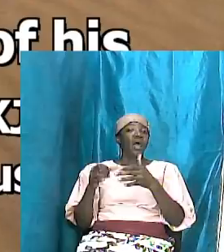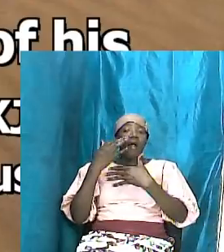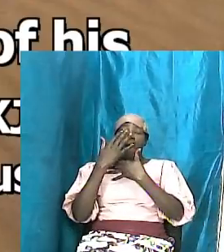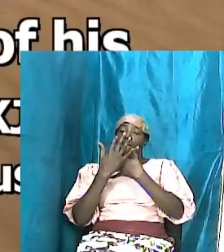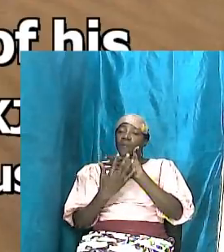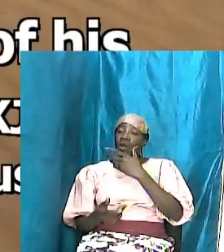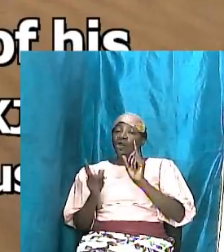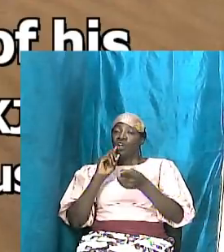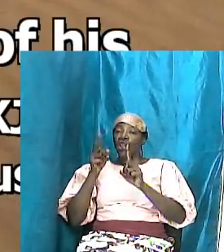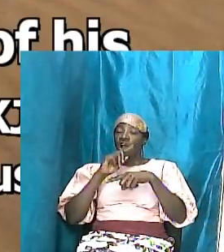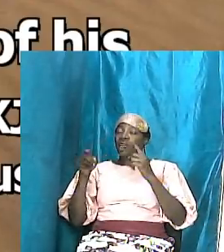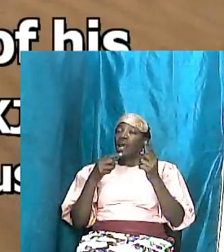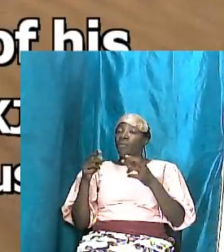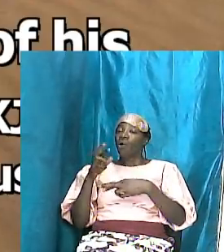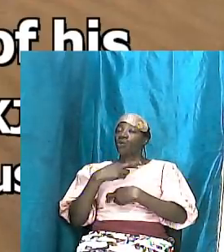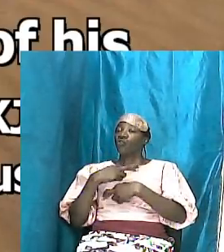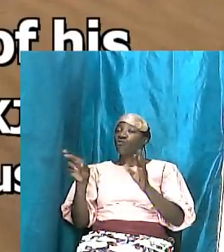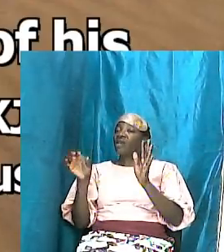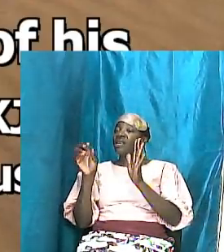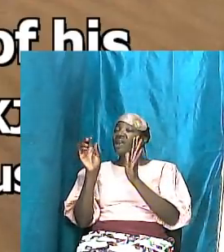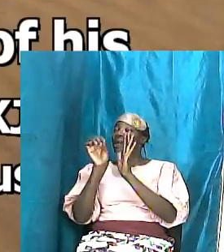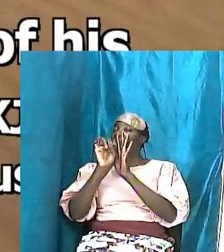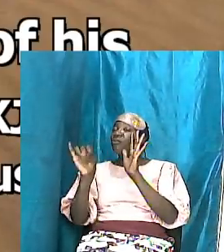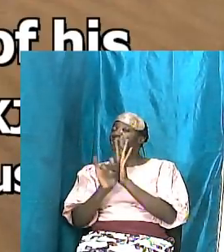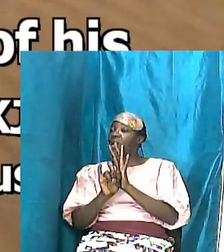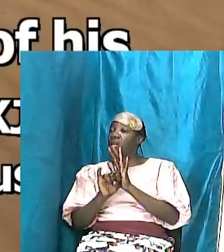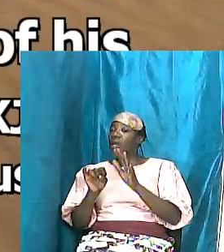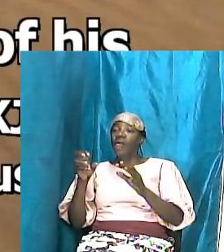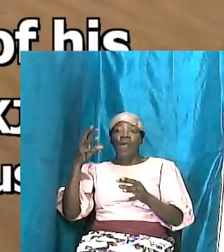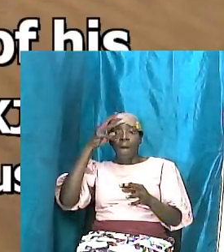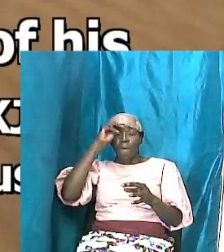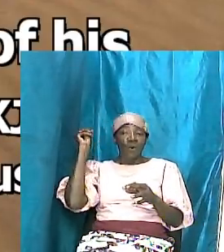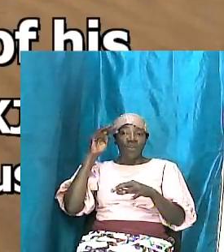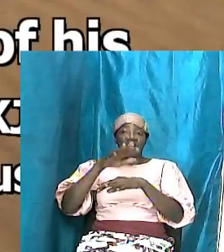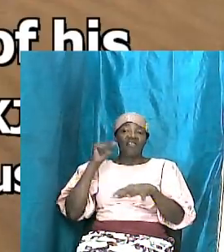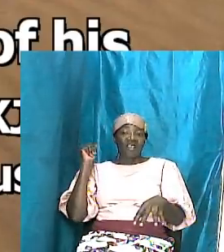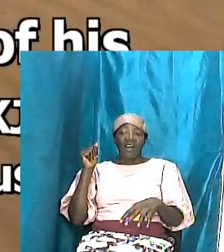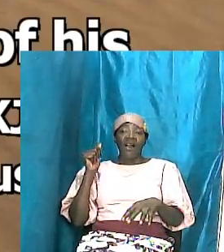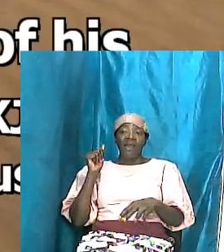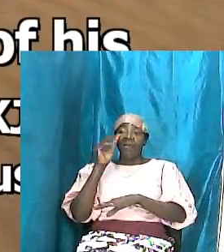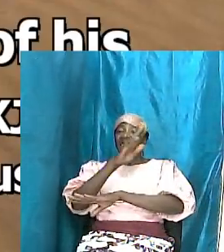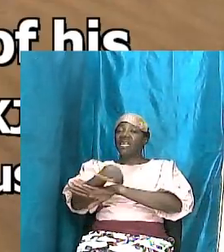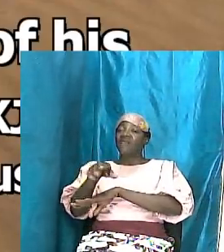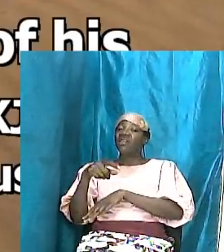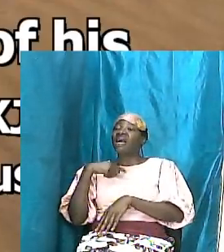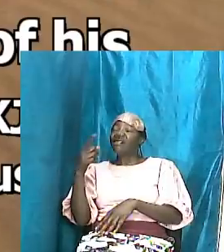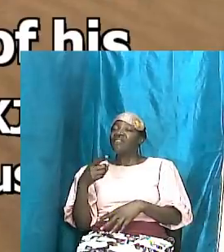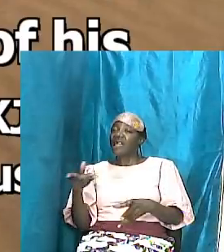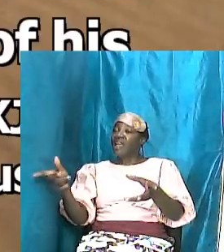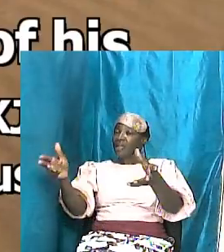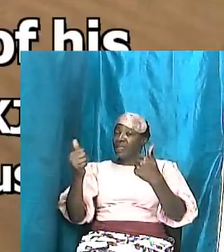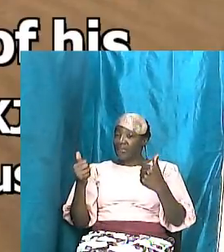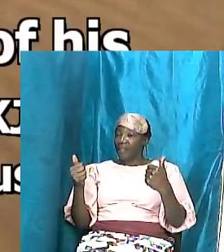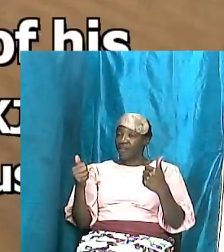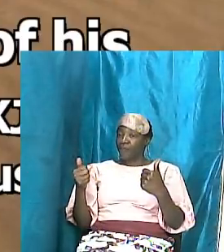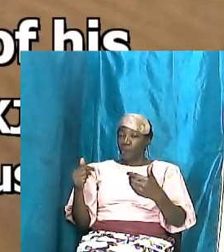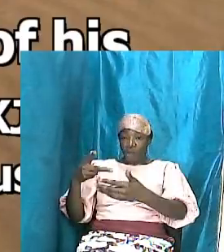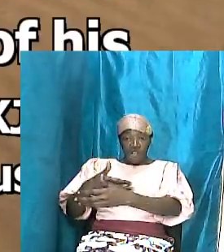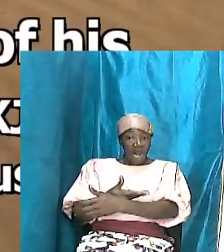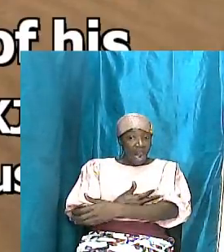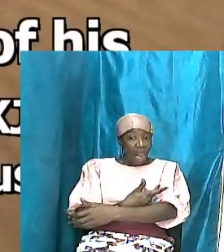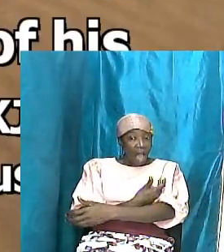about redemption. So Moses called them the evening and said, look here, this is what I want you to go to know. Get your lamb, get your